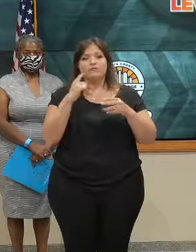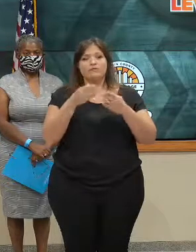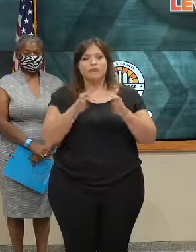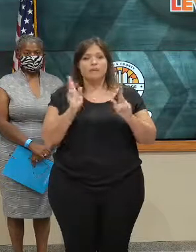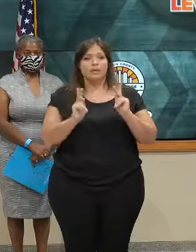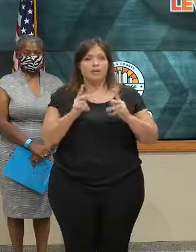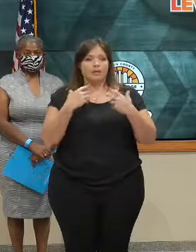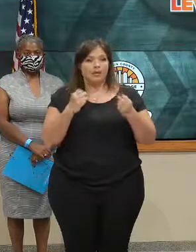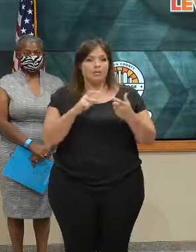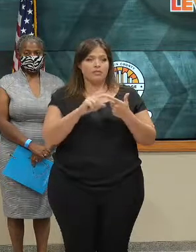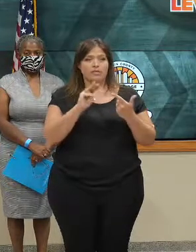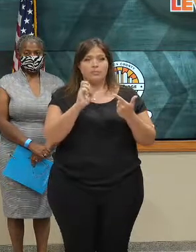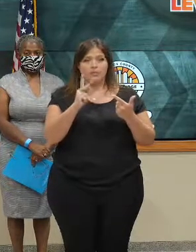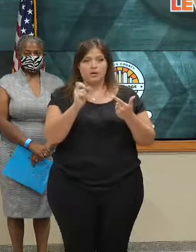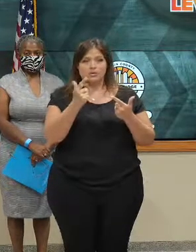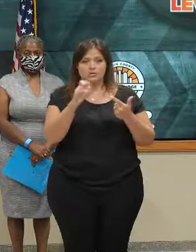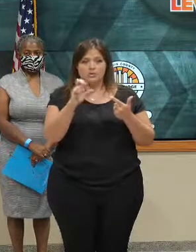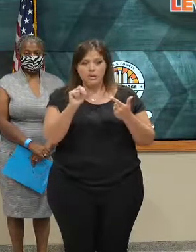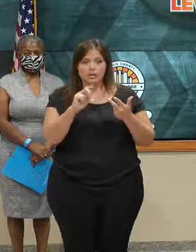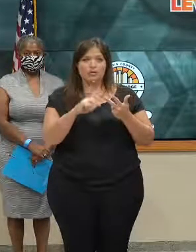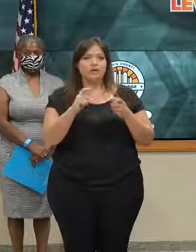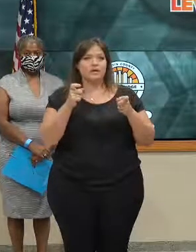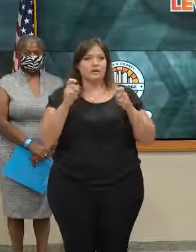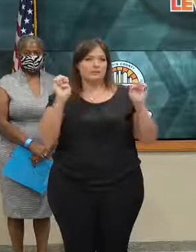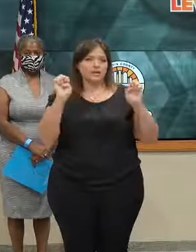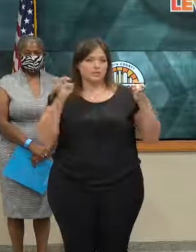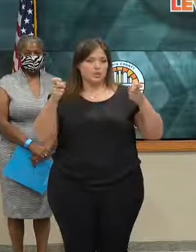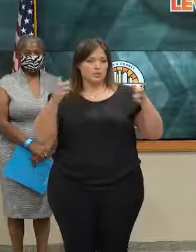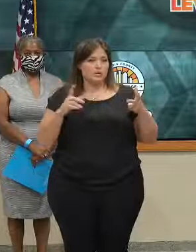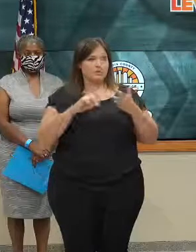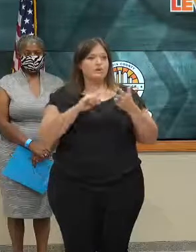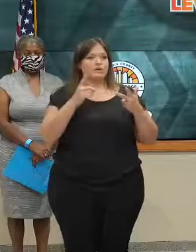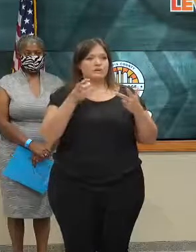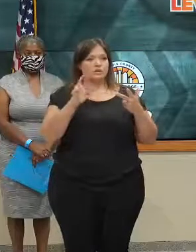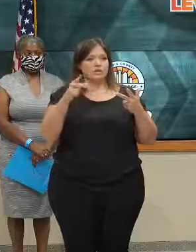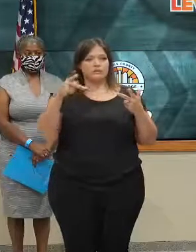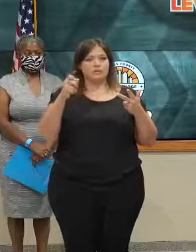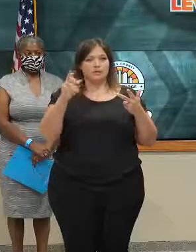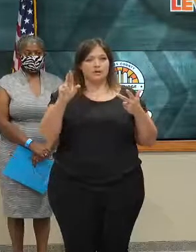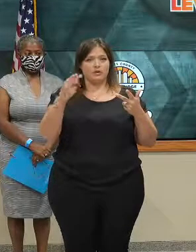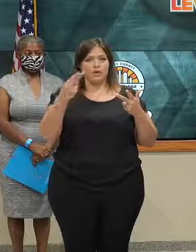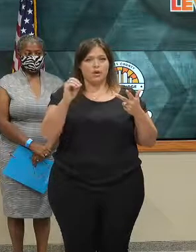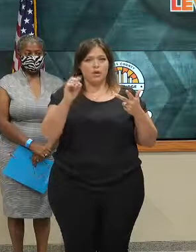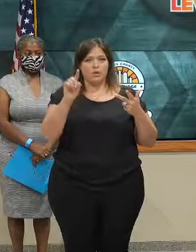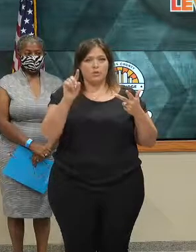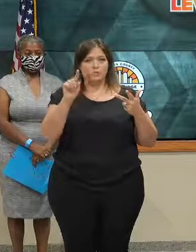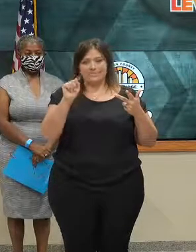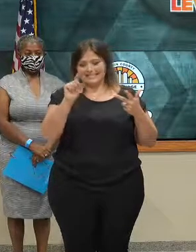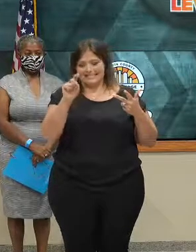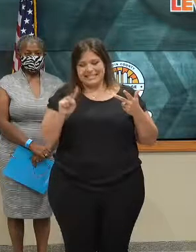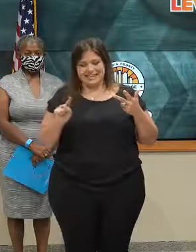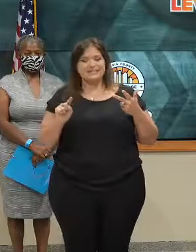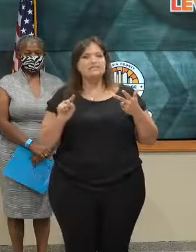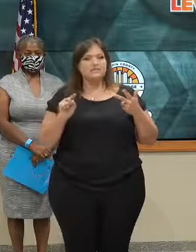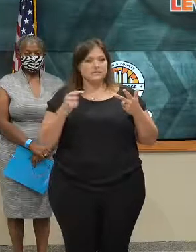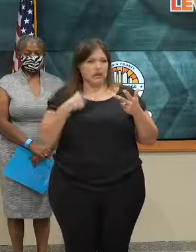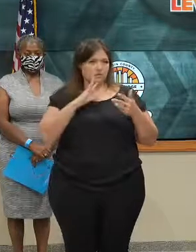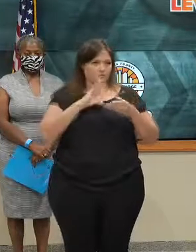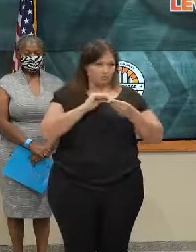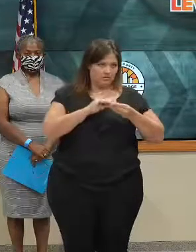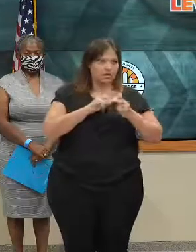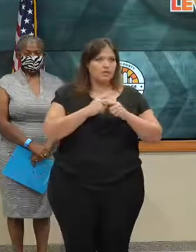Emergency Management Coordinator, and Dr. Peter Hotez. I'll speak, then Dr. Hotez will speak, and we're all available for